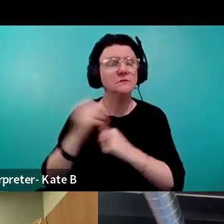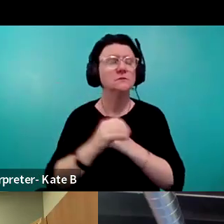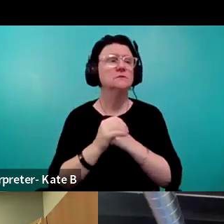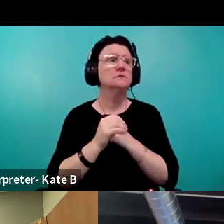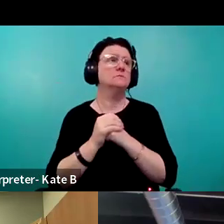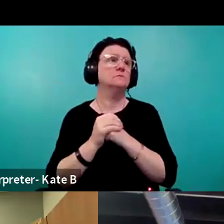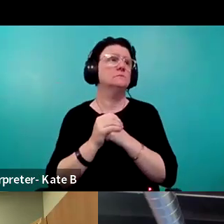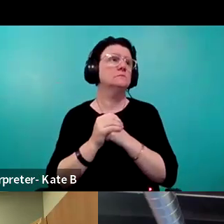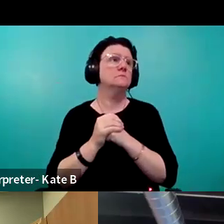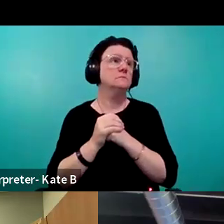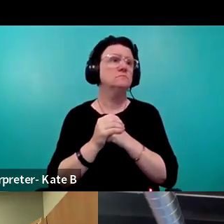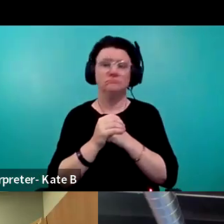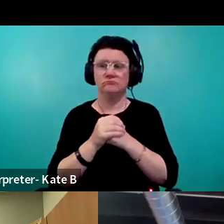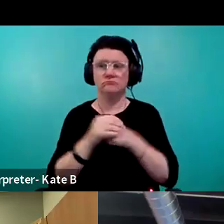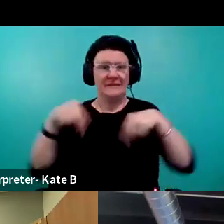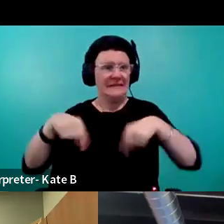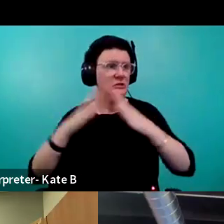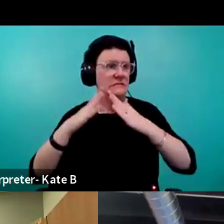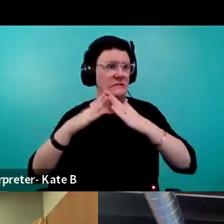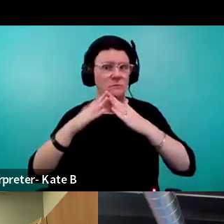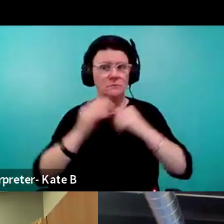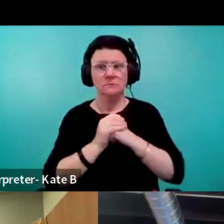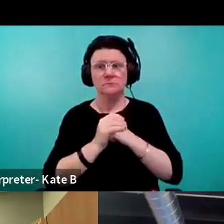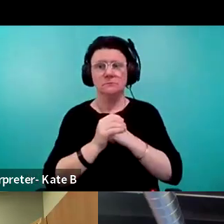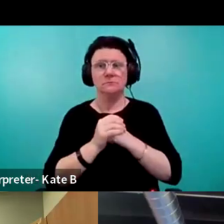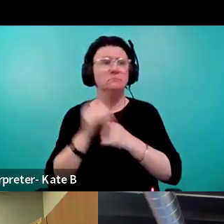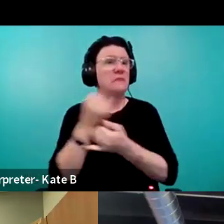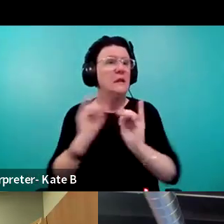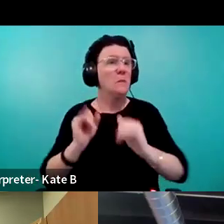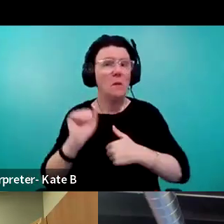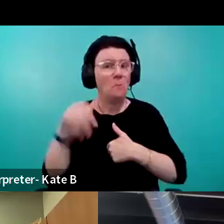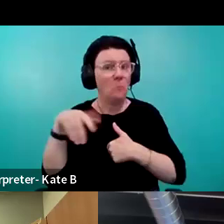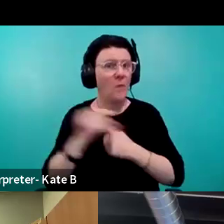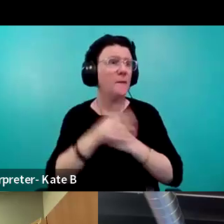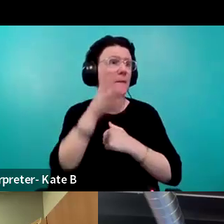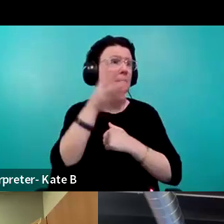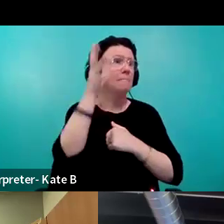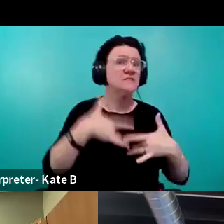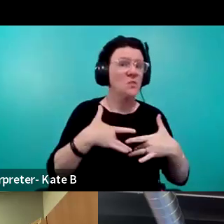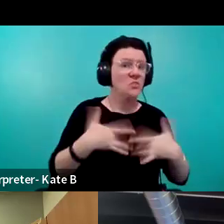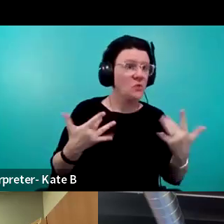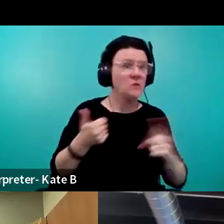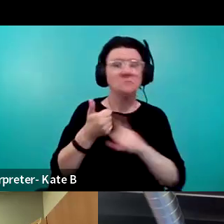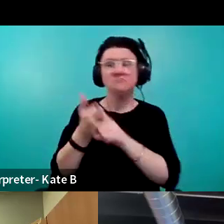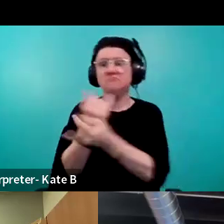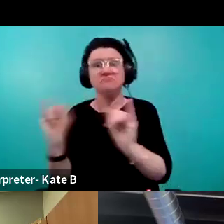the Diamond Vogel company here in town. He has his own apartment. His parents are thrilled that he's on his